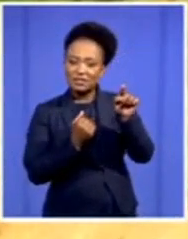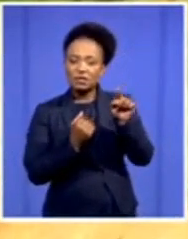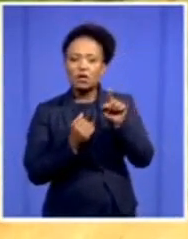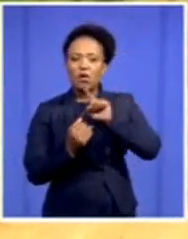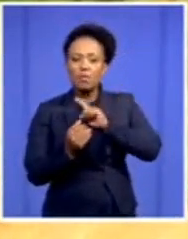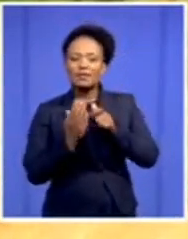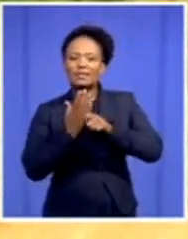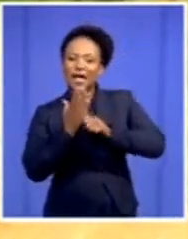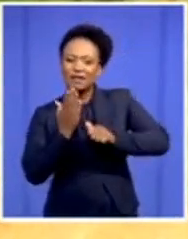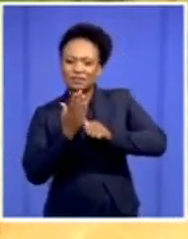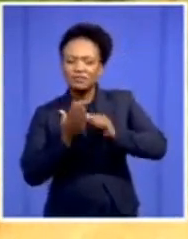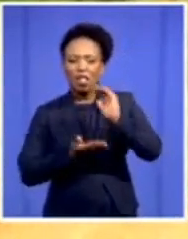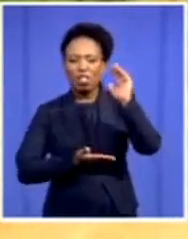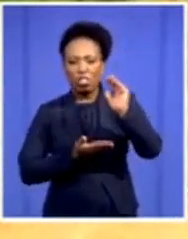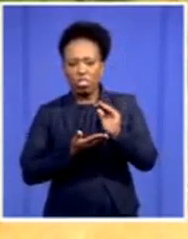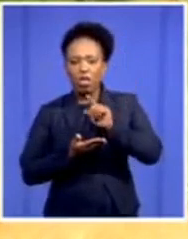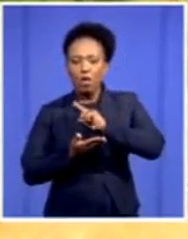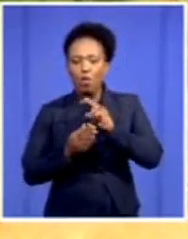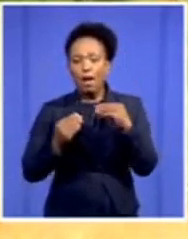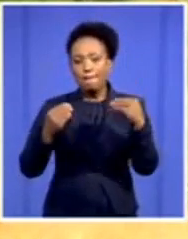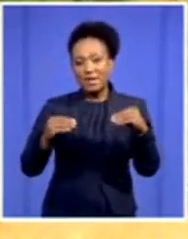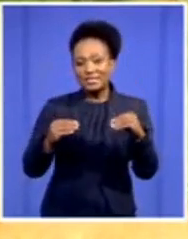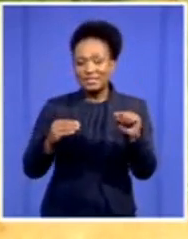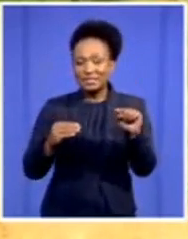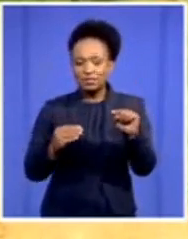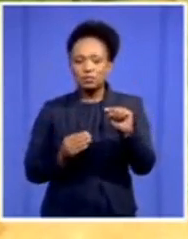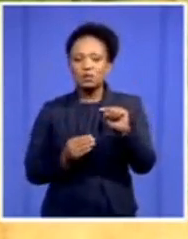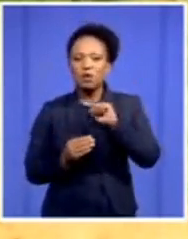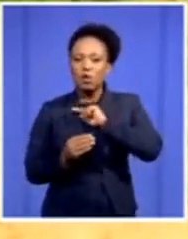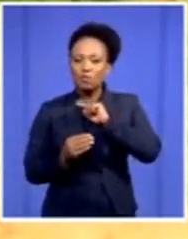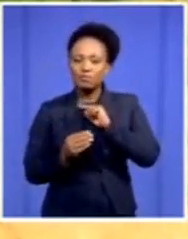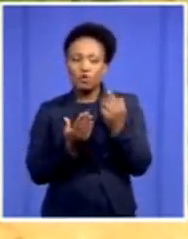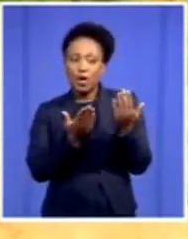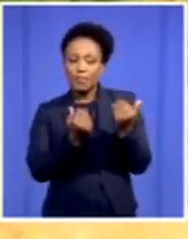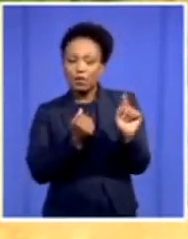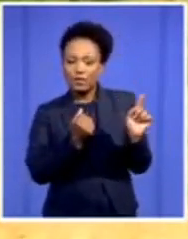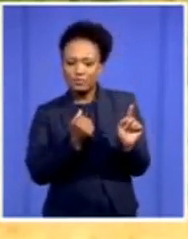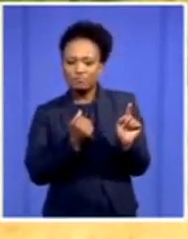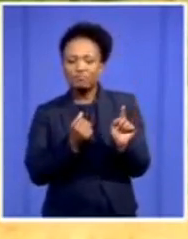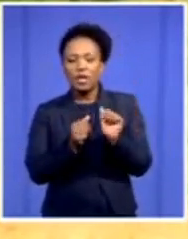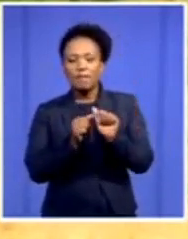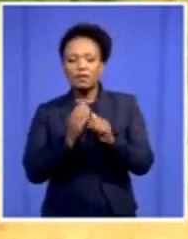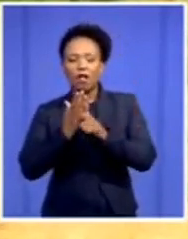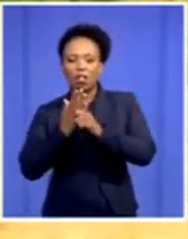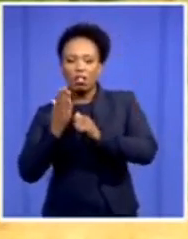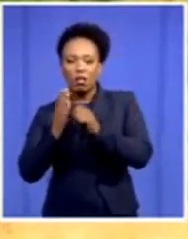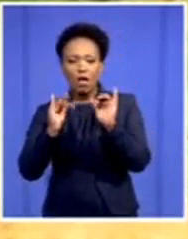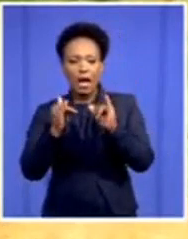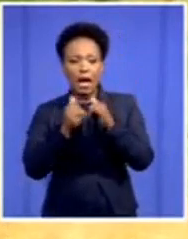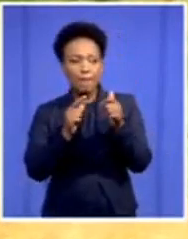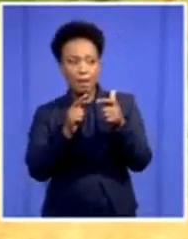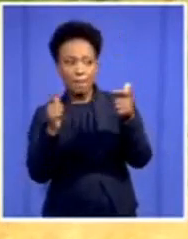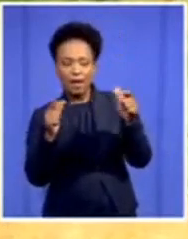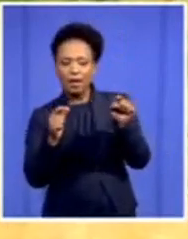smaller businesses. What we expect them to do is either maybe to tax the bigger companies even more. We're expecting them to